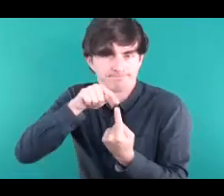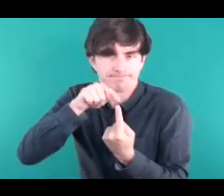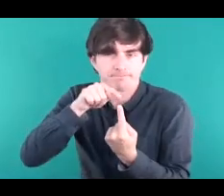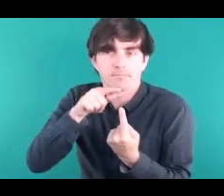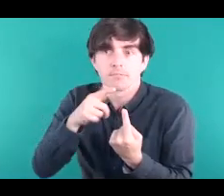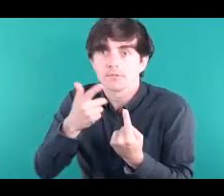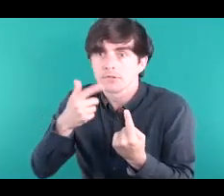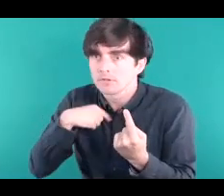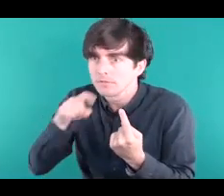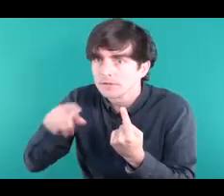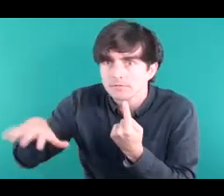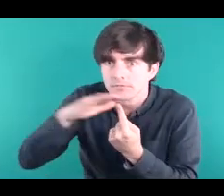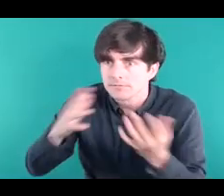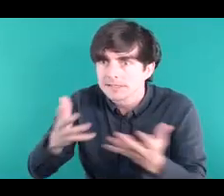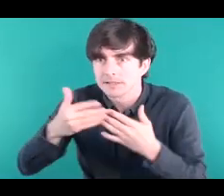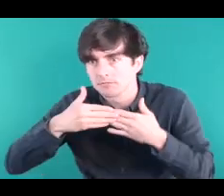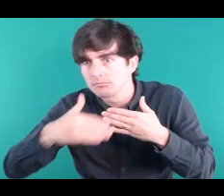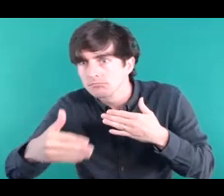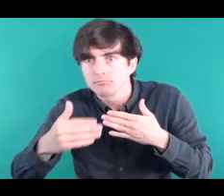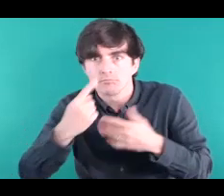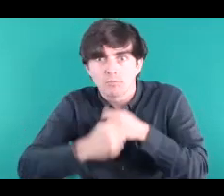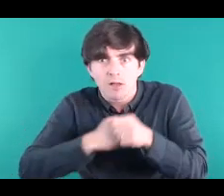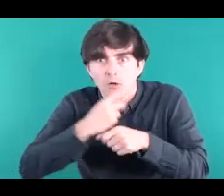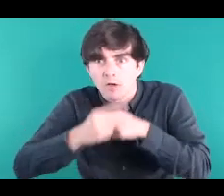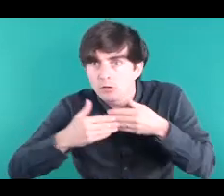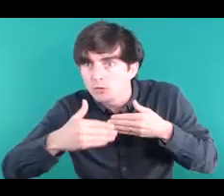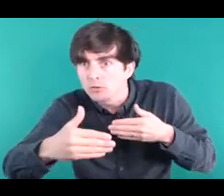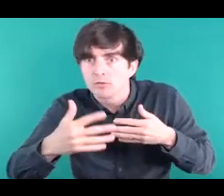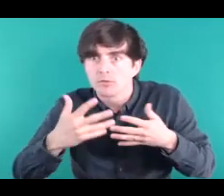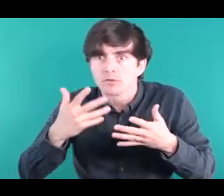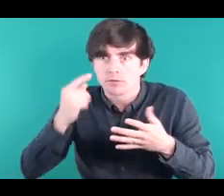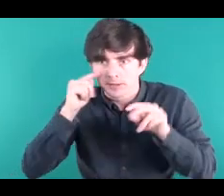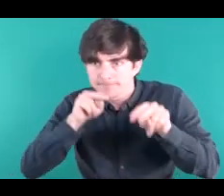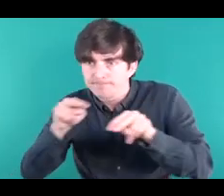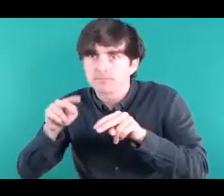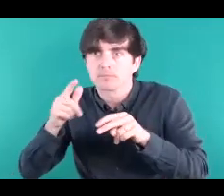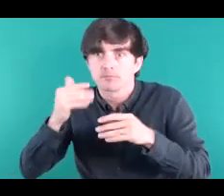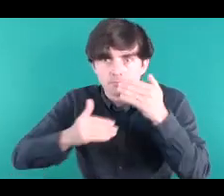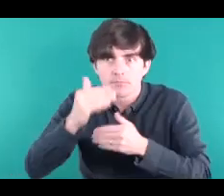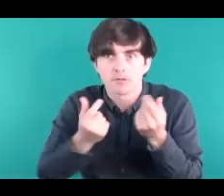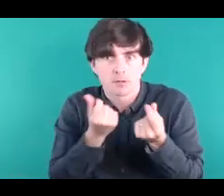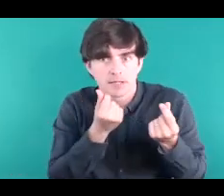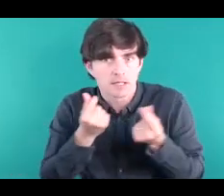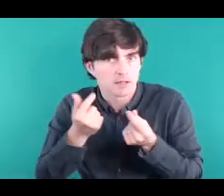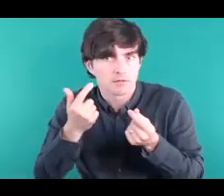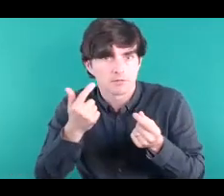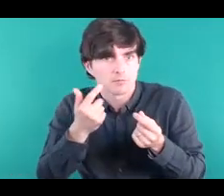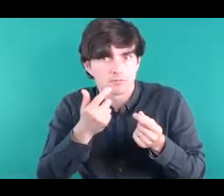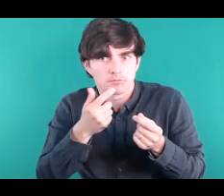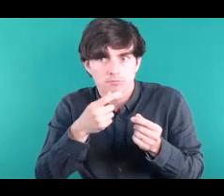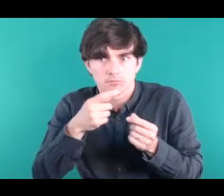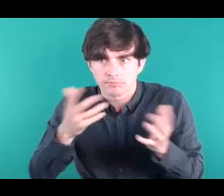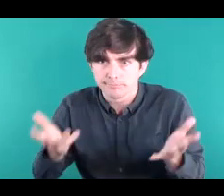registry. We know that the crisis will have long-lasting impact, and we definitely need to